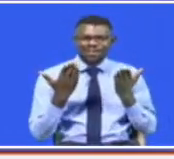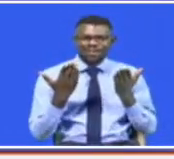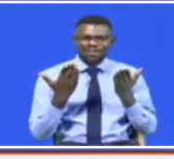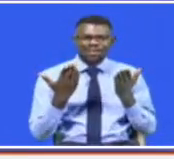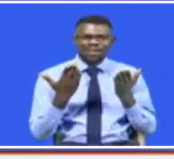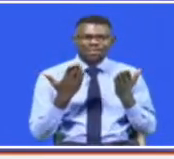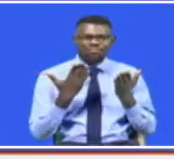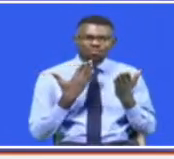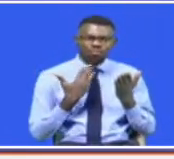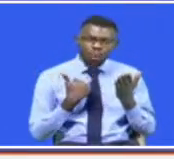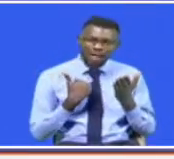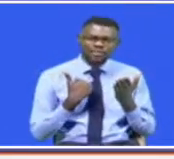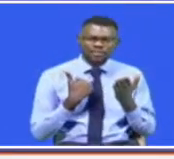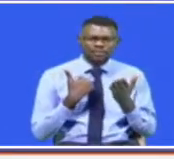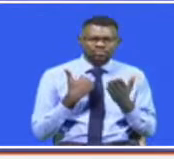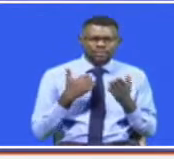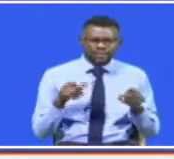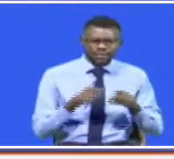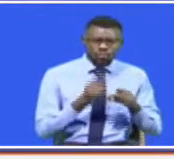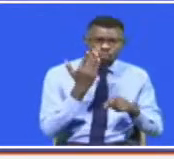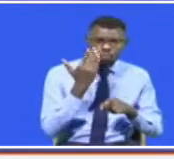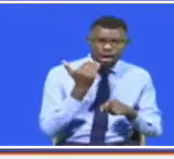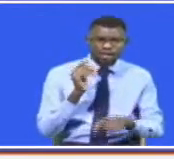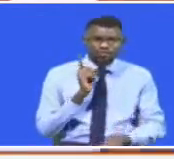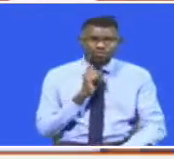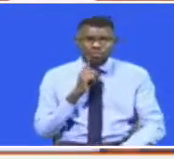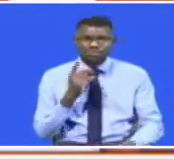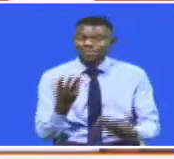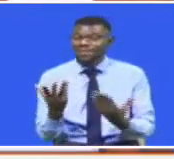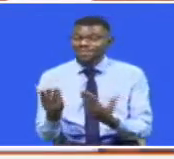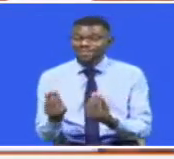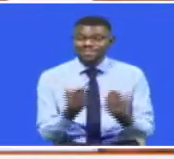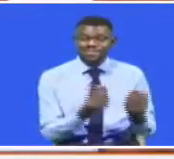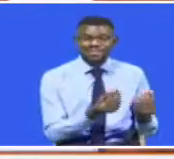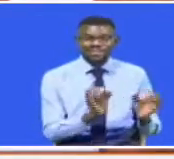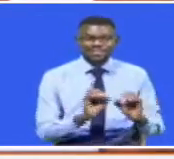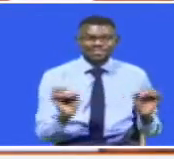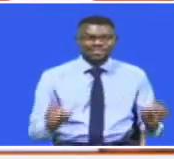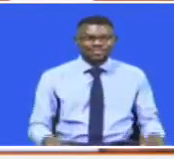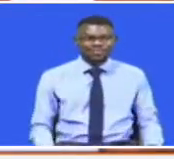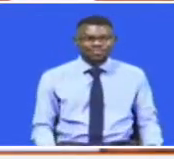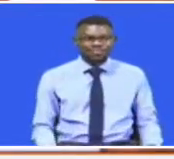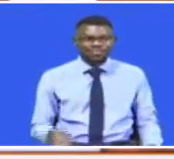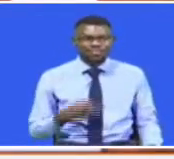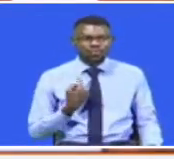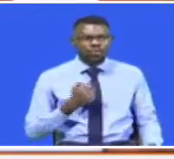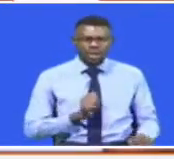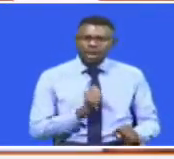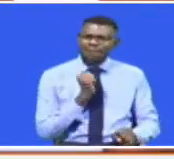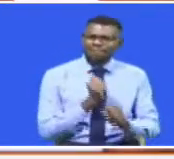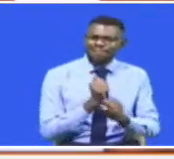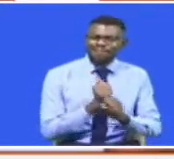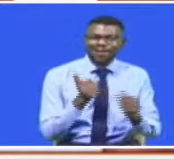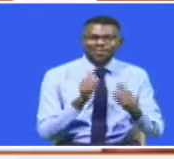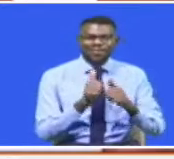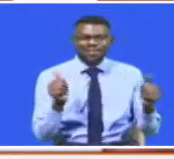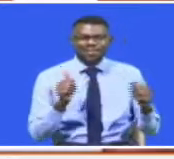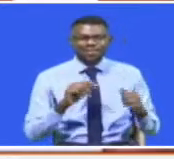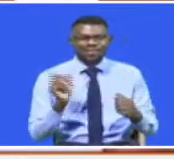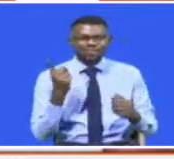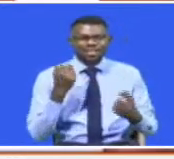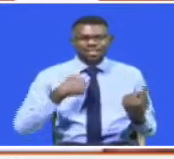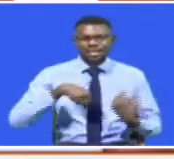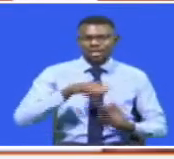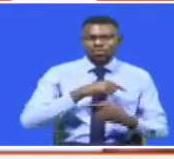same because I know tomorrow it's not going to be an easy match definitely. I think we did well. Especially in the first set, but